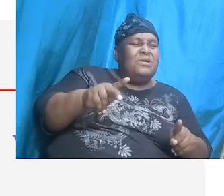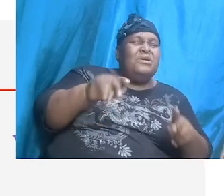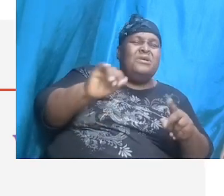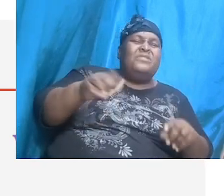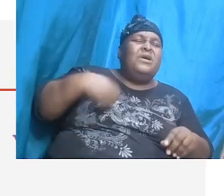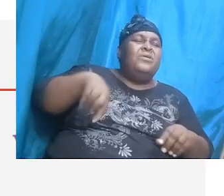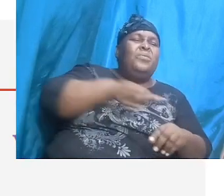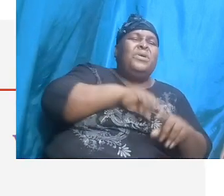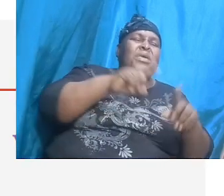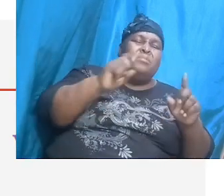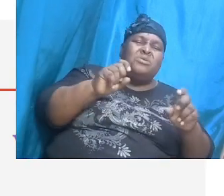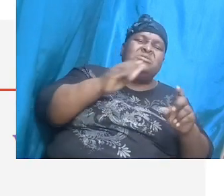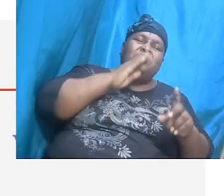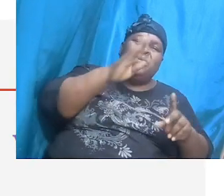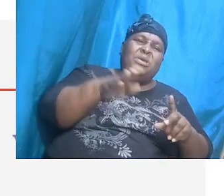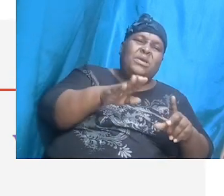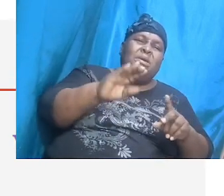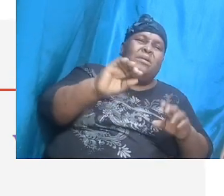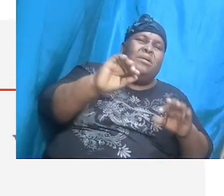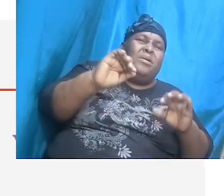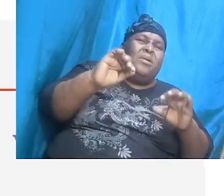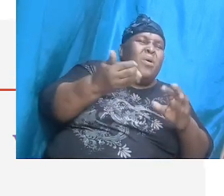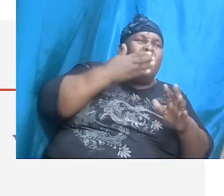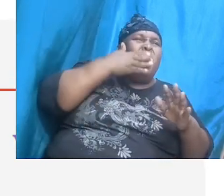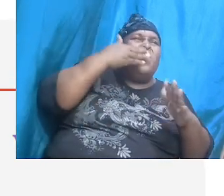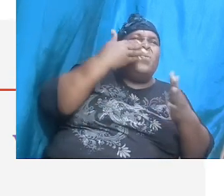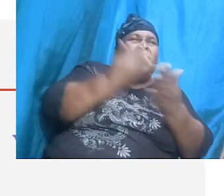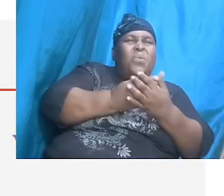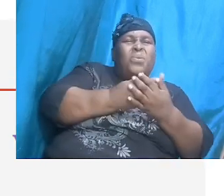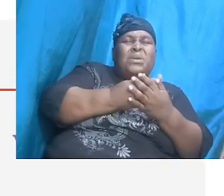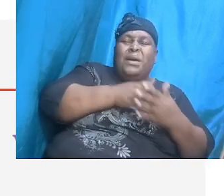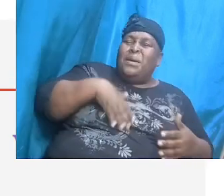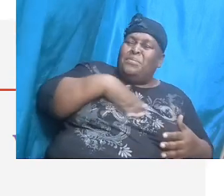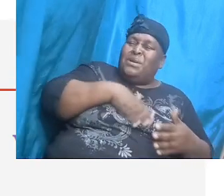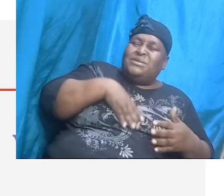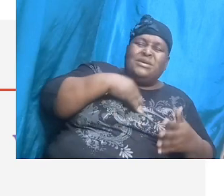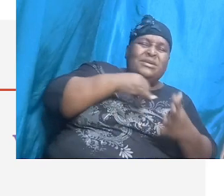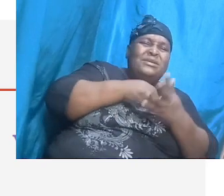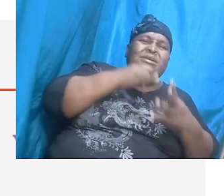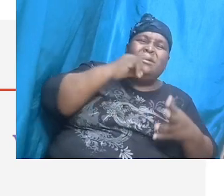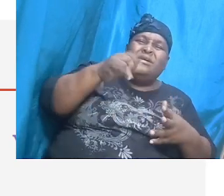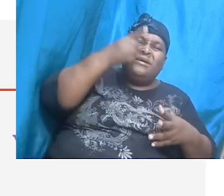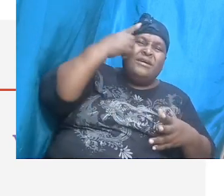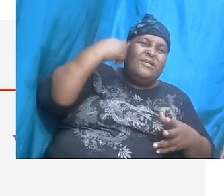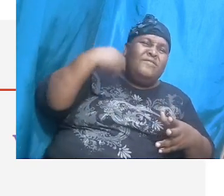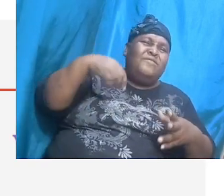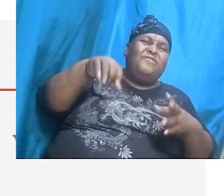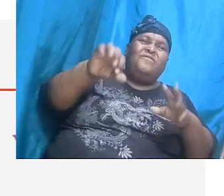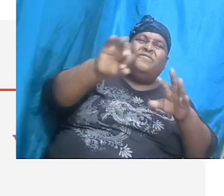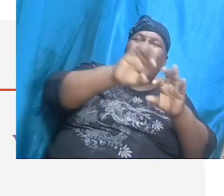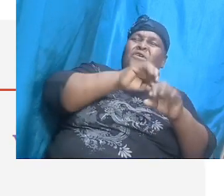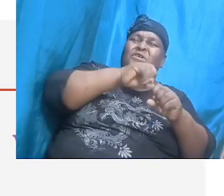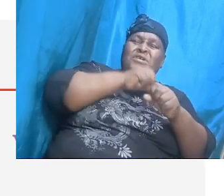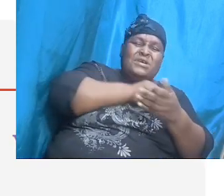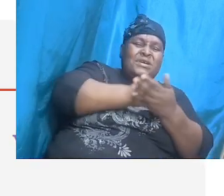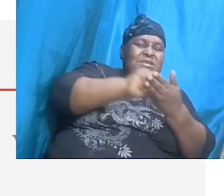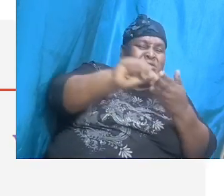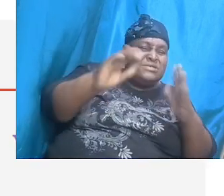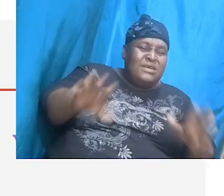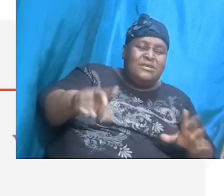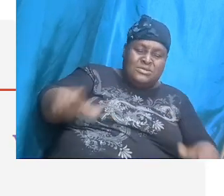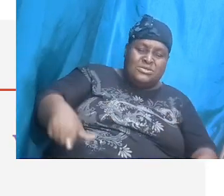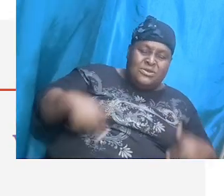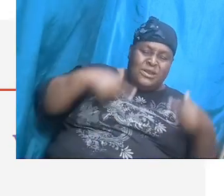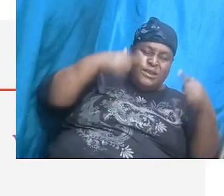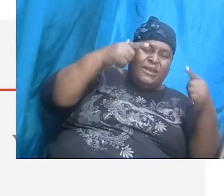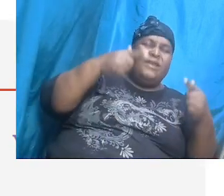do we accomplish this? Brethren, how good and how pleasant it is for brethren to dwell together